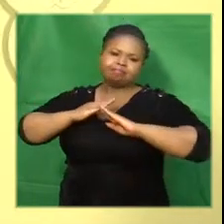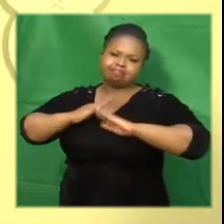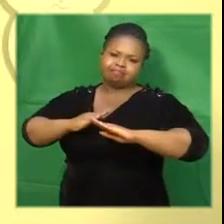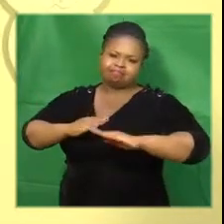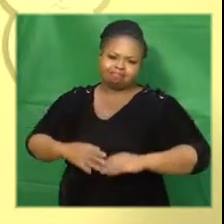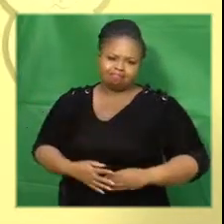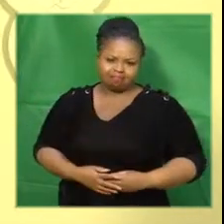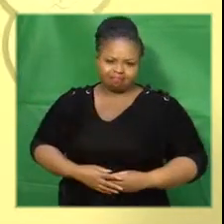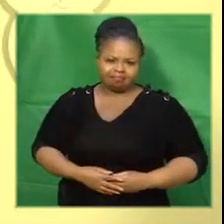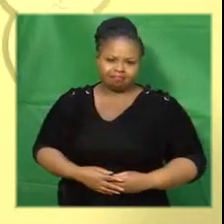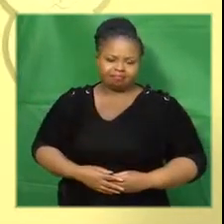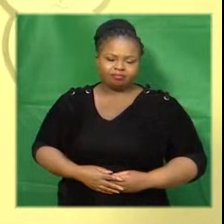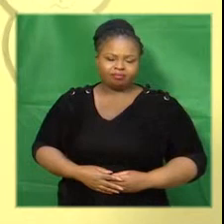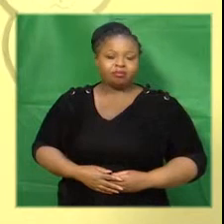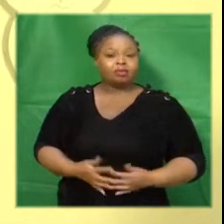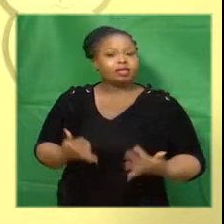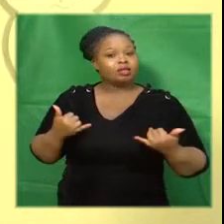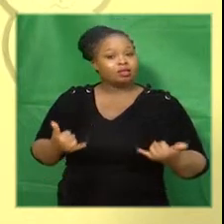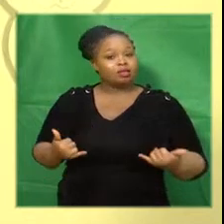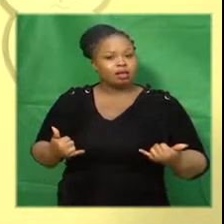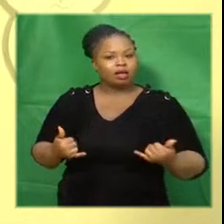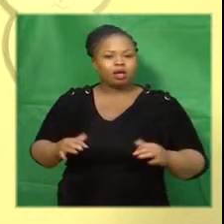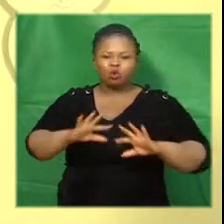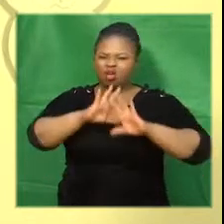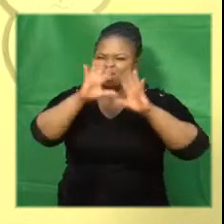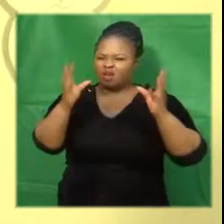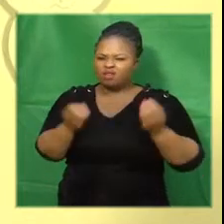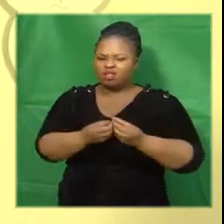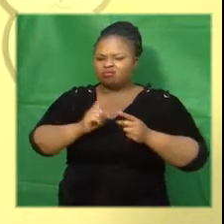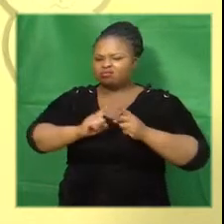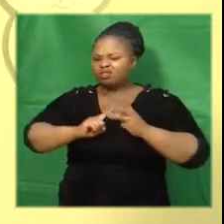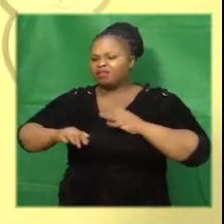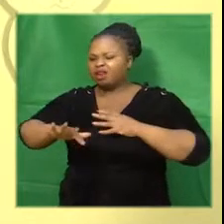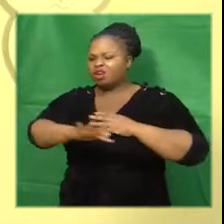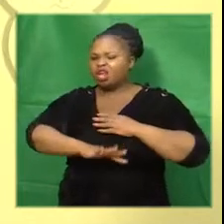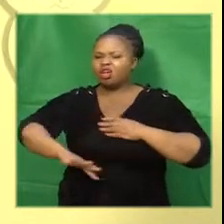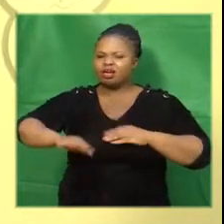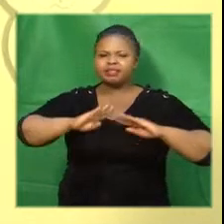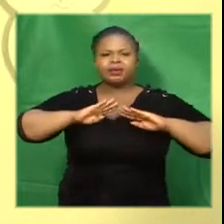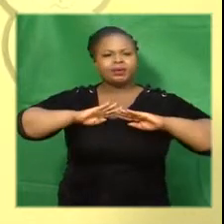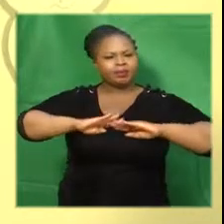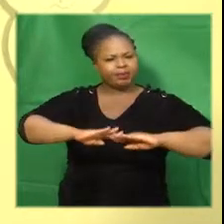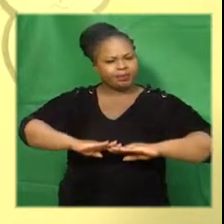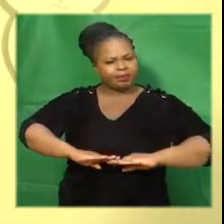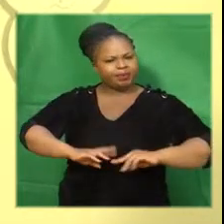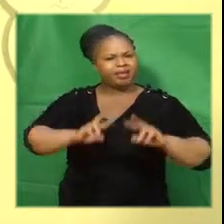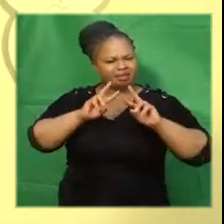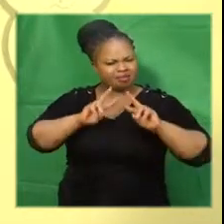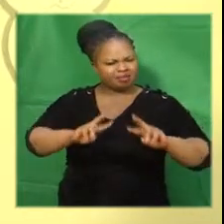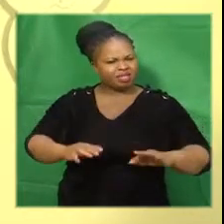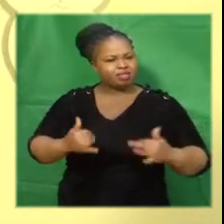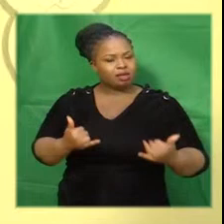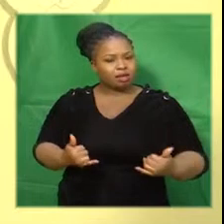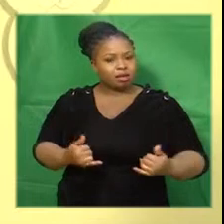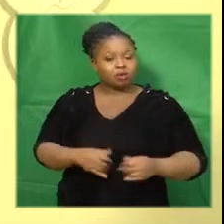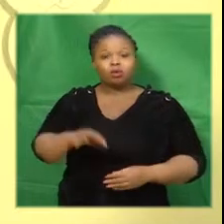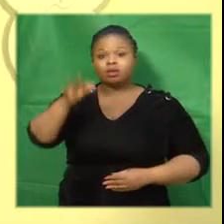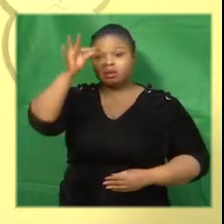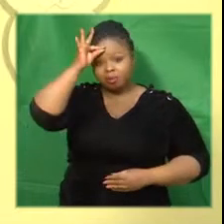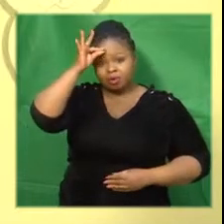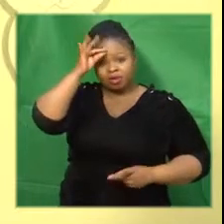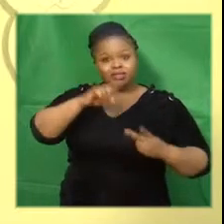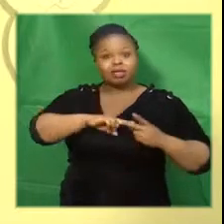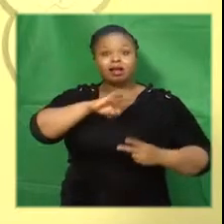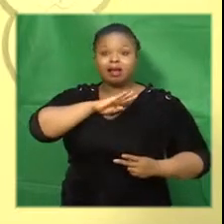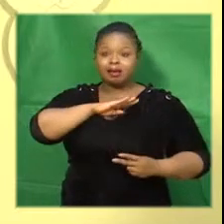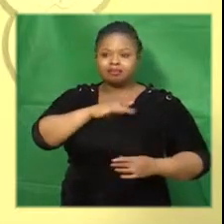While calm has restored to the affected areas and our law enforcement agencies are working hard to